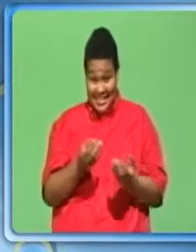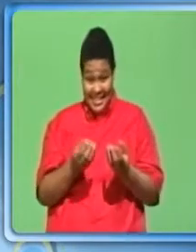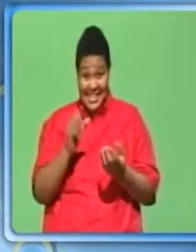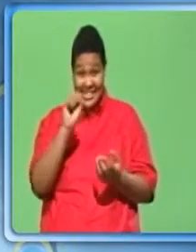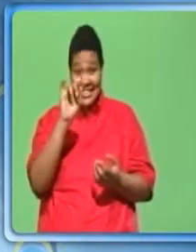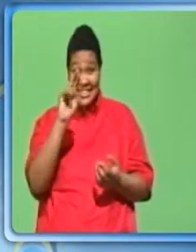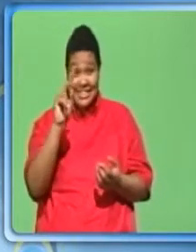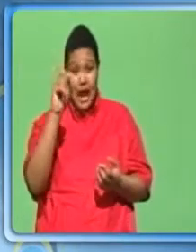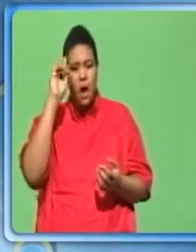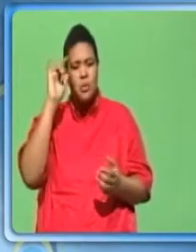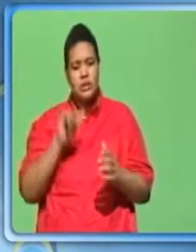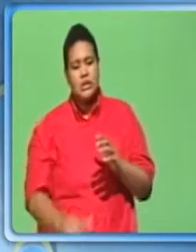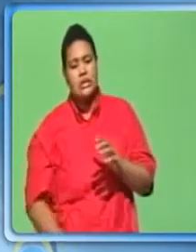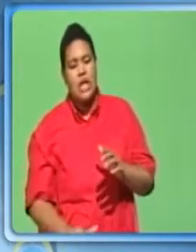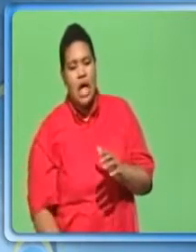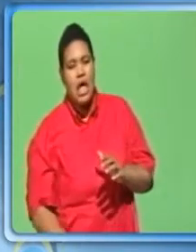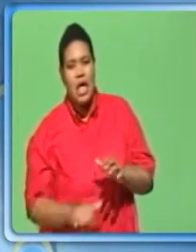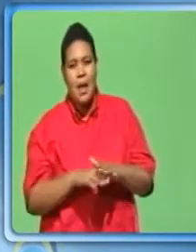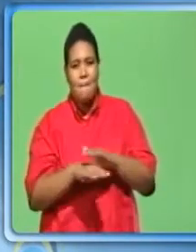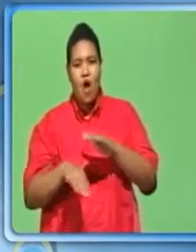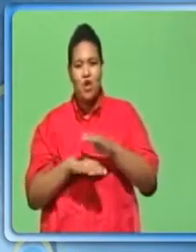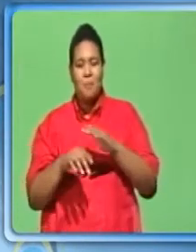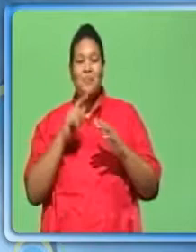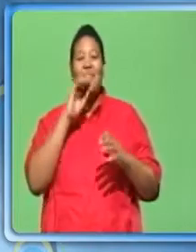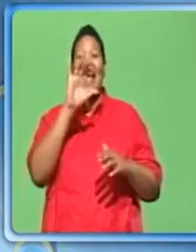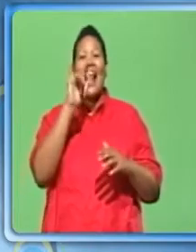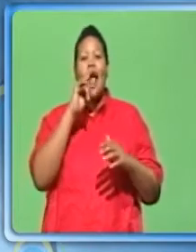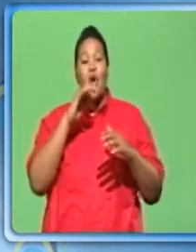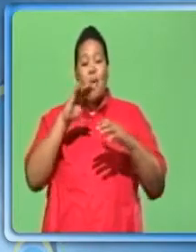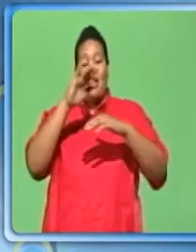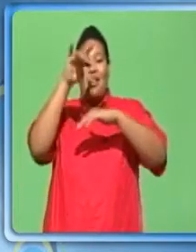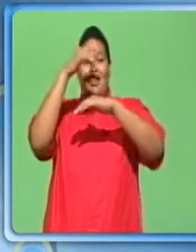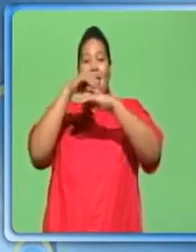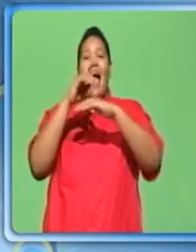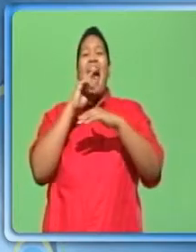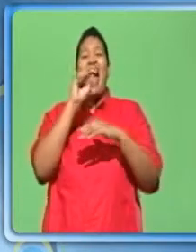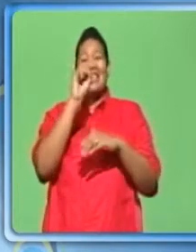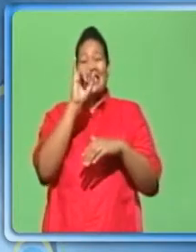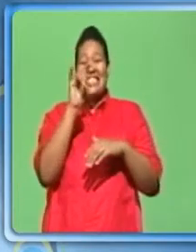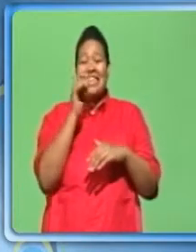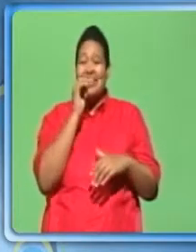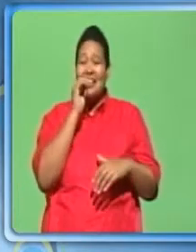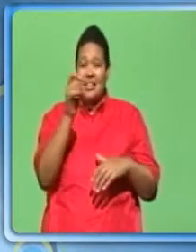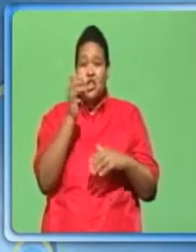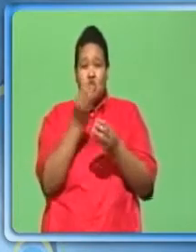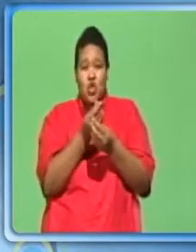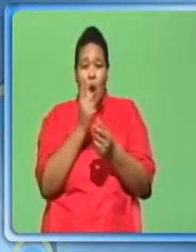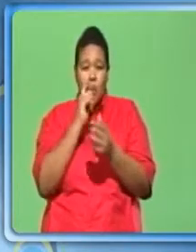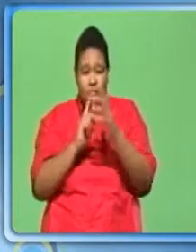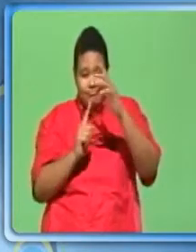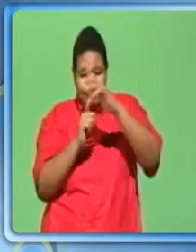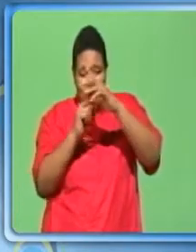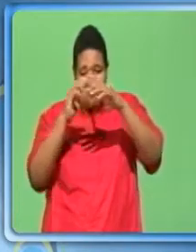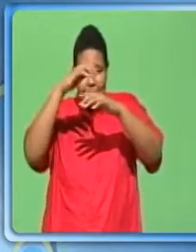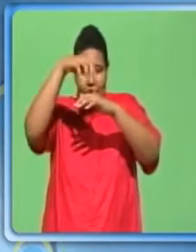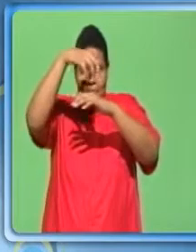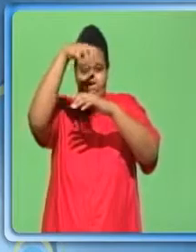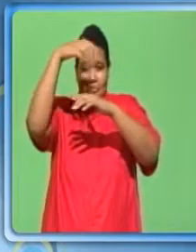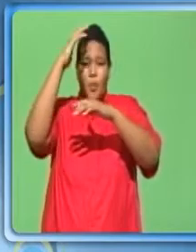bottom, clay above the sand, and silt, the finest grained soil, will settle on the